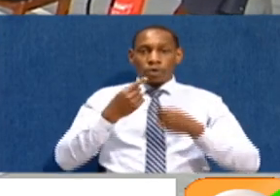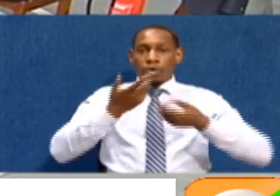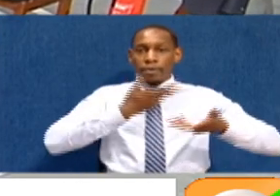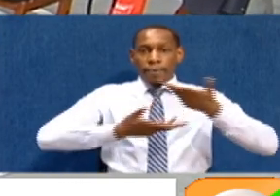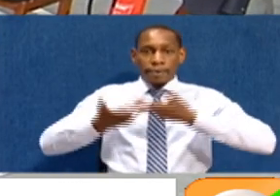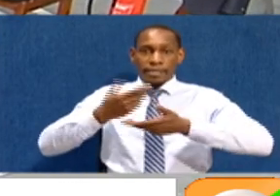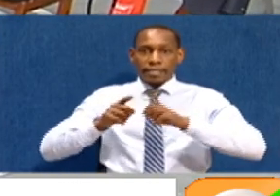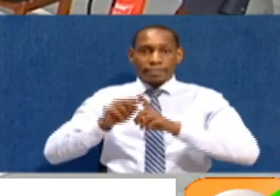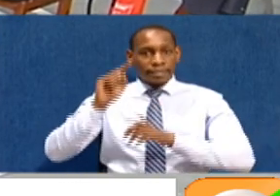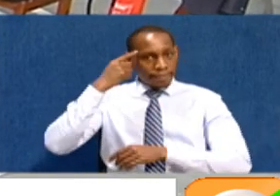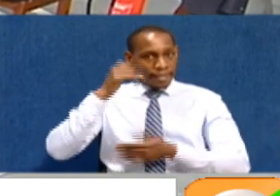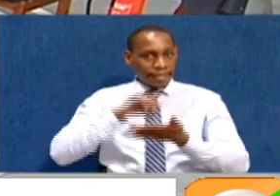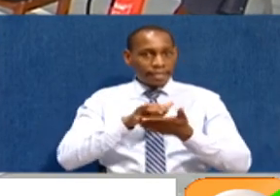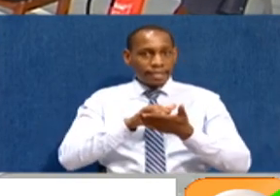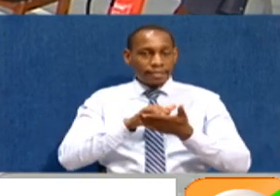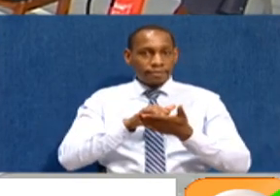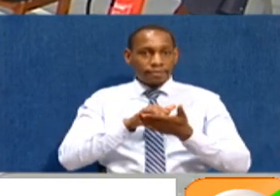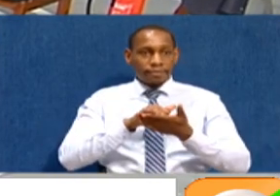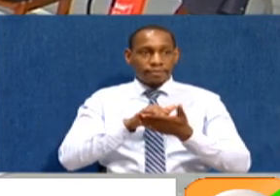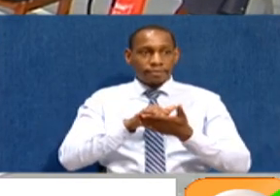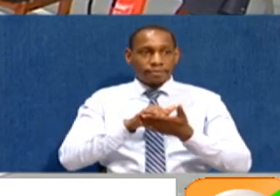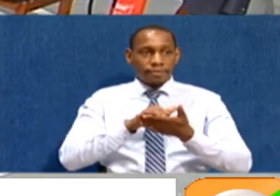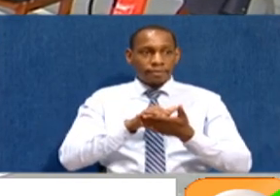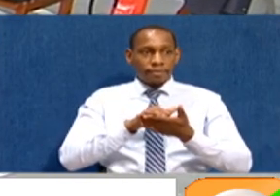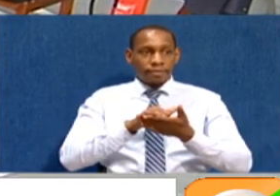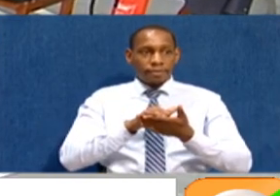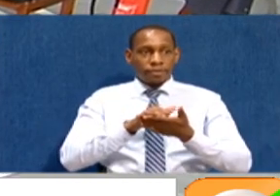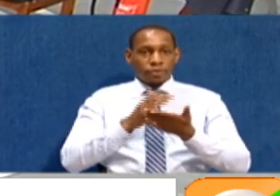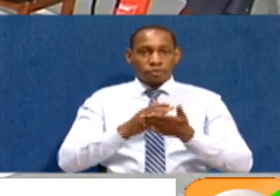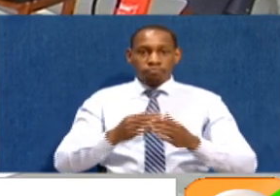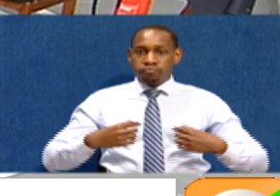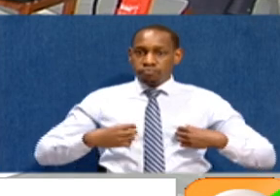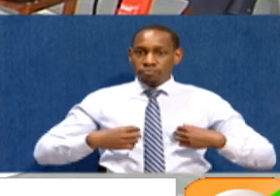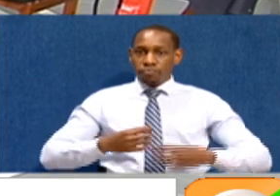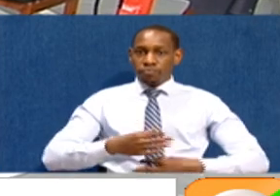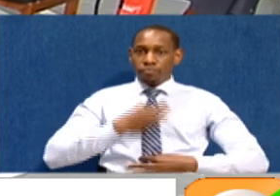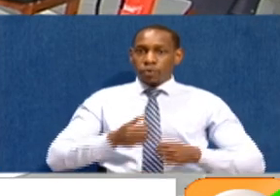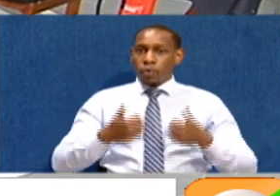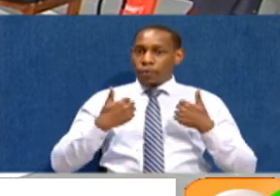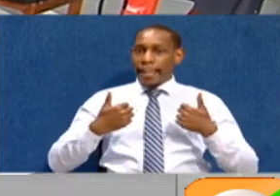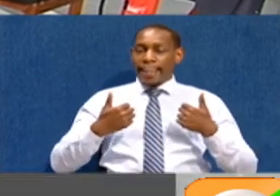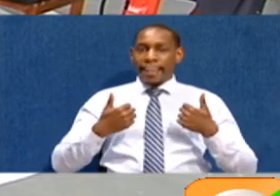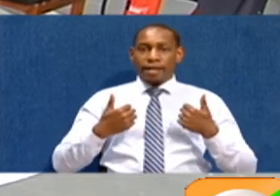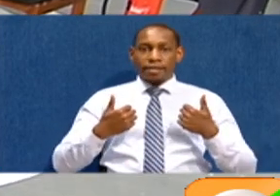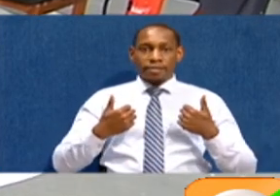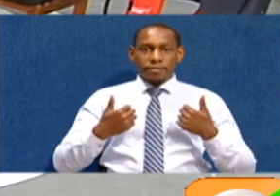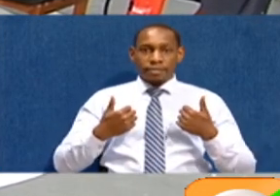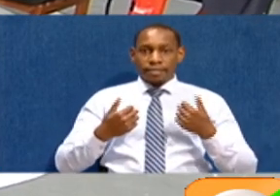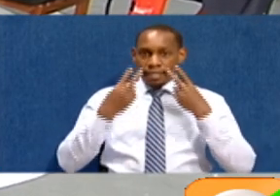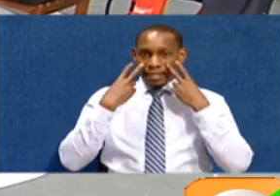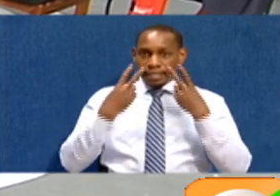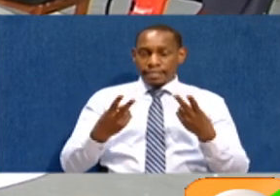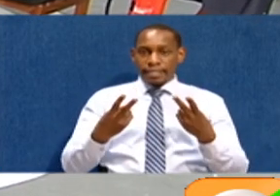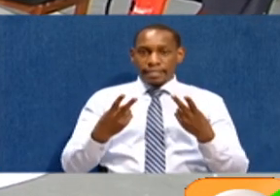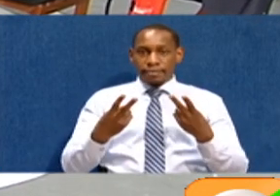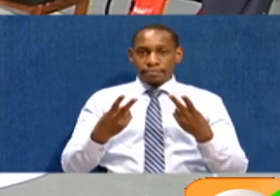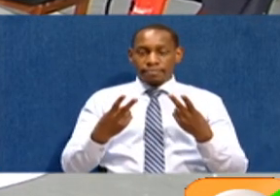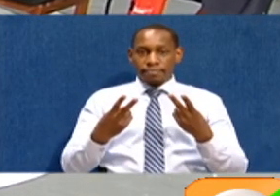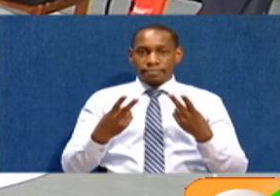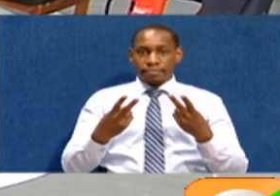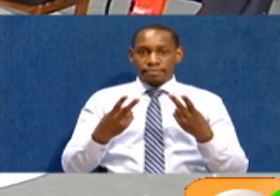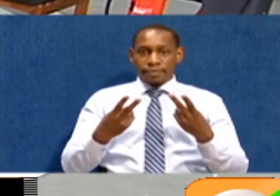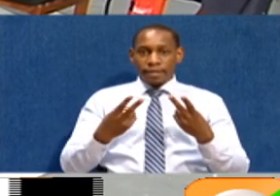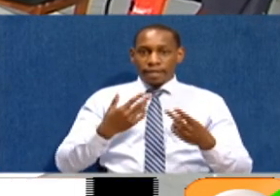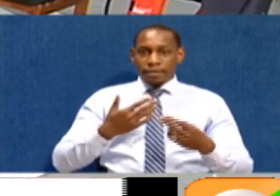talking. And I think you are sartorially elegant. You are properly attired. Am I okay? Am I? Will I do in the court? In the royal court? I see your curve has